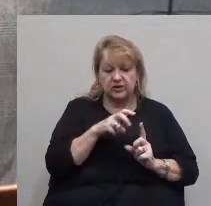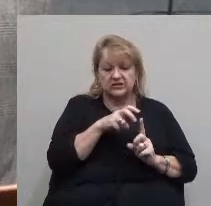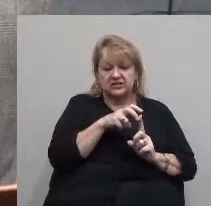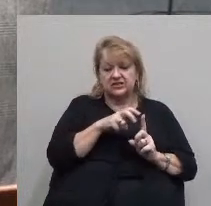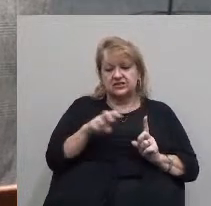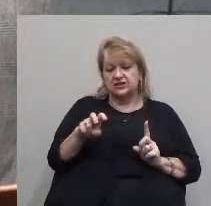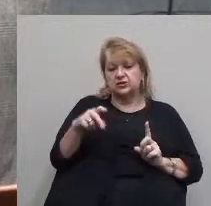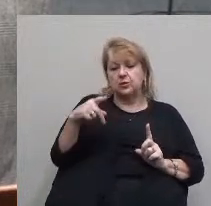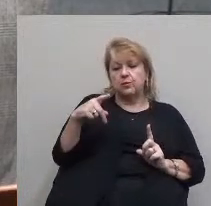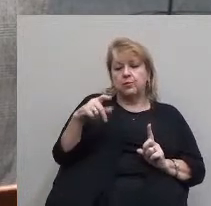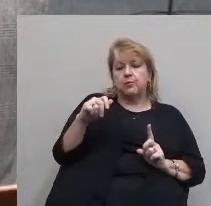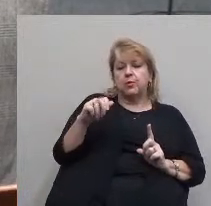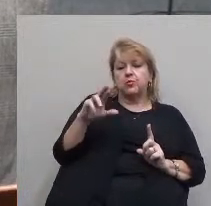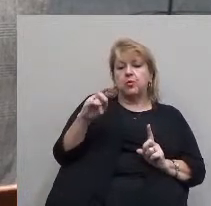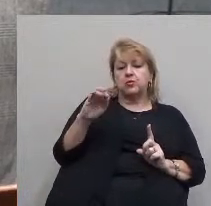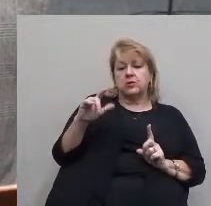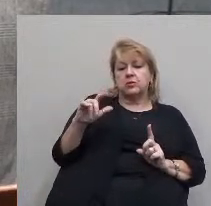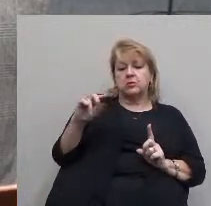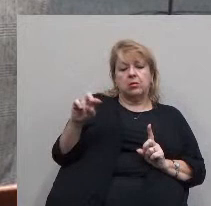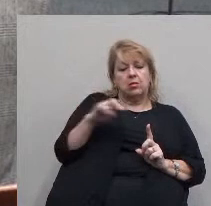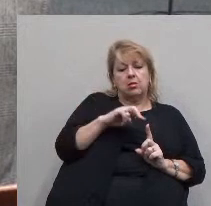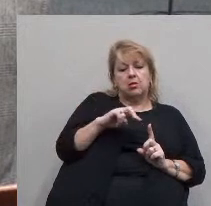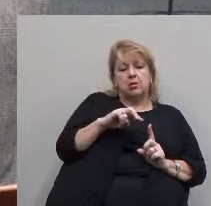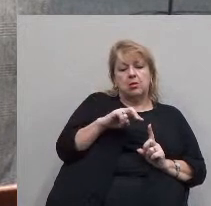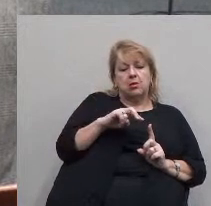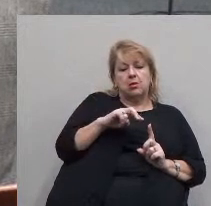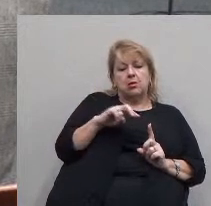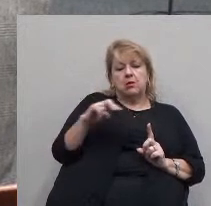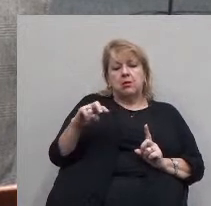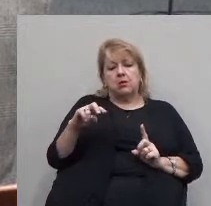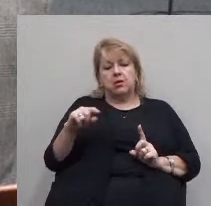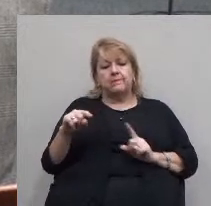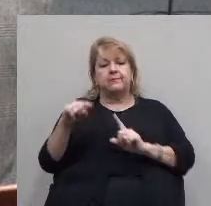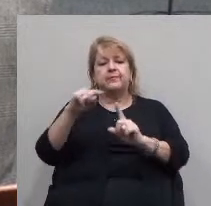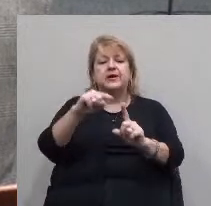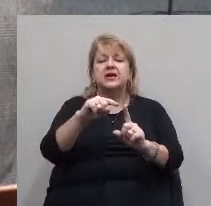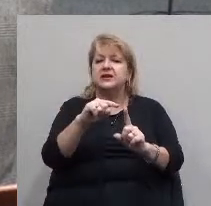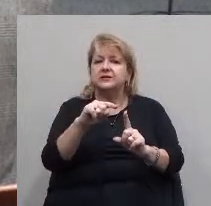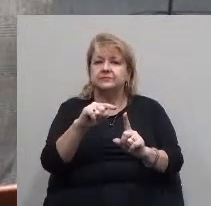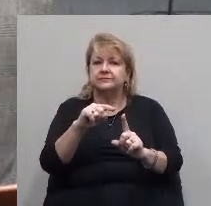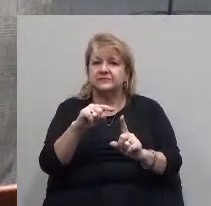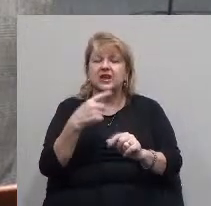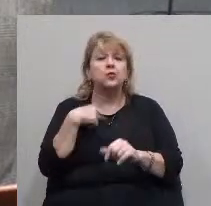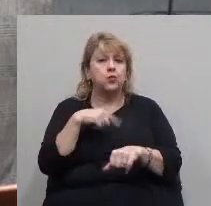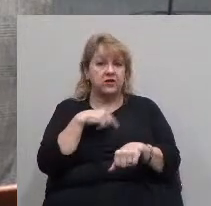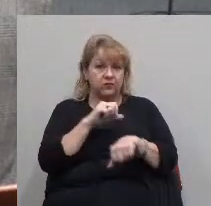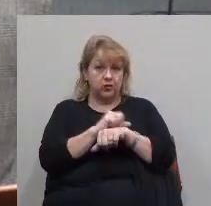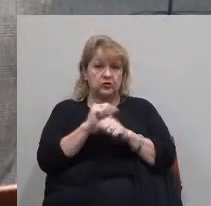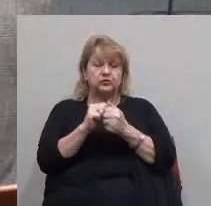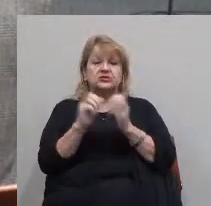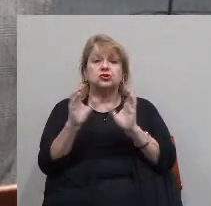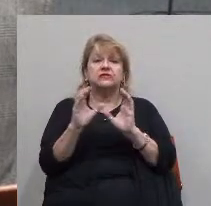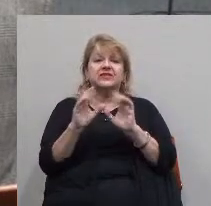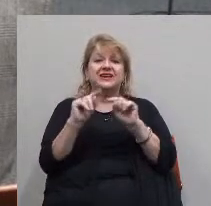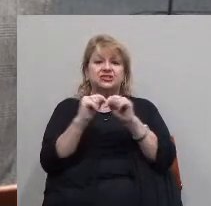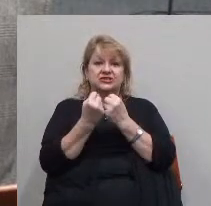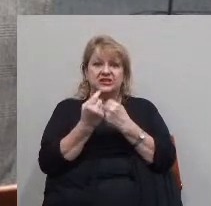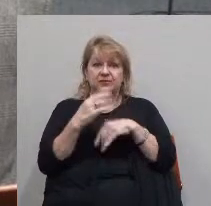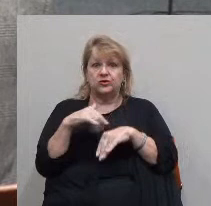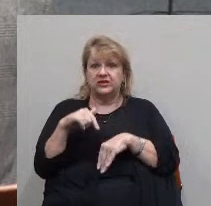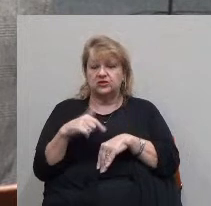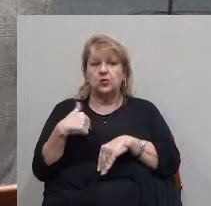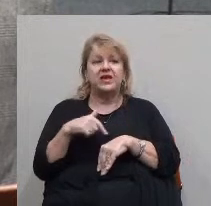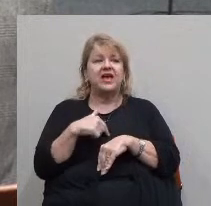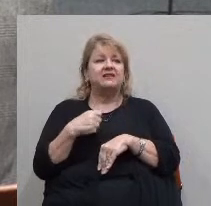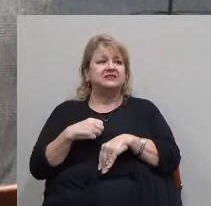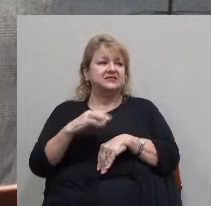lot in here in this. Yeah, no, definitely. I completely understand that. We worked with our certification team on this, and like I said, we can answer questions. We